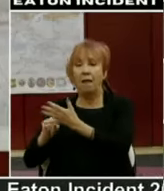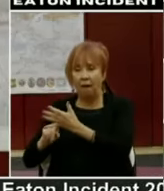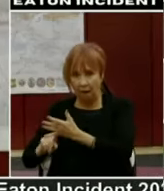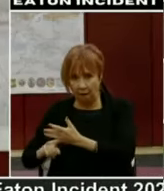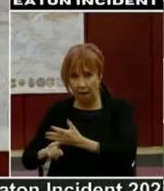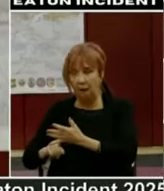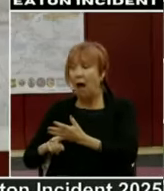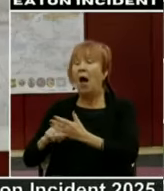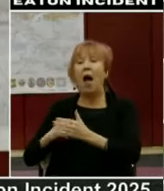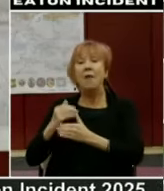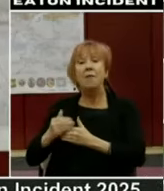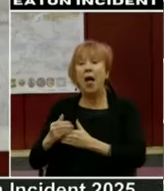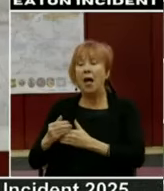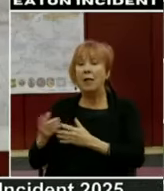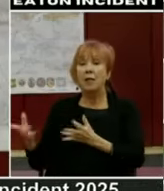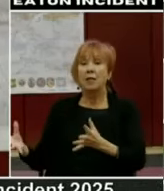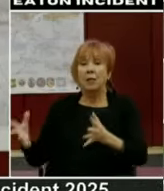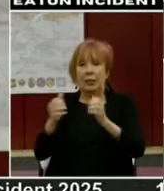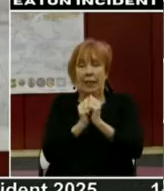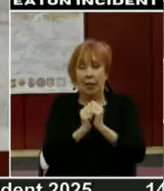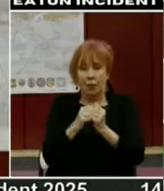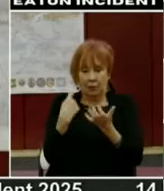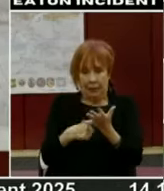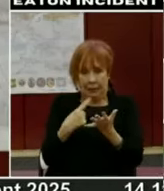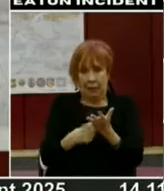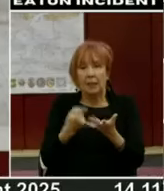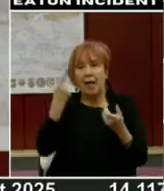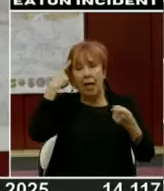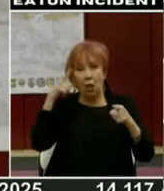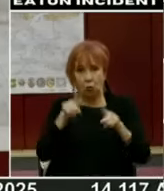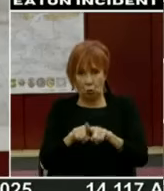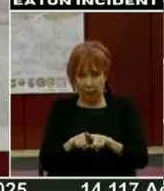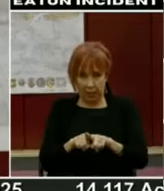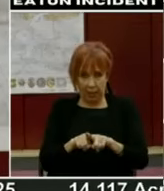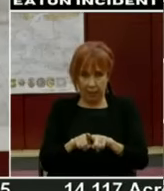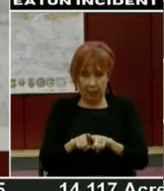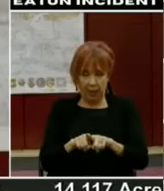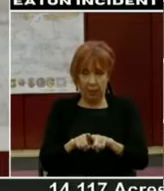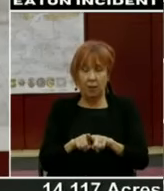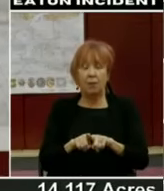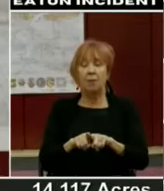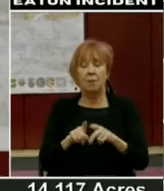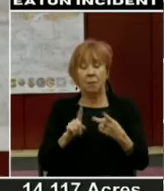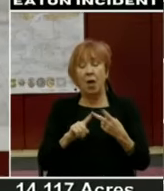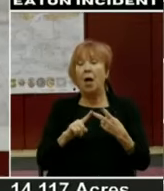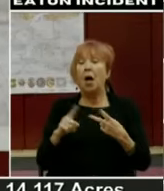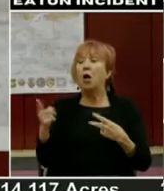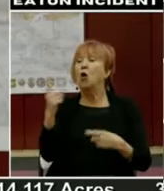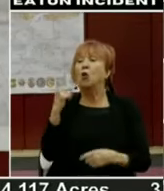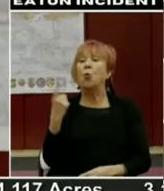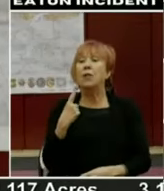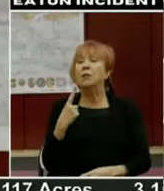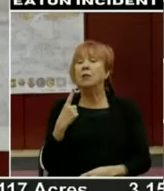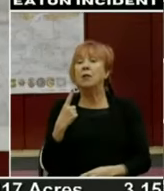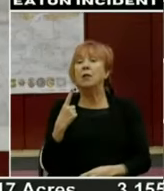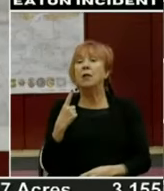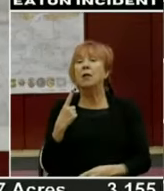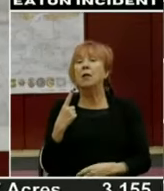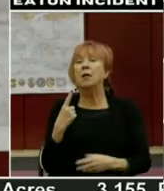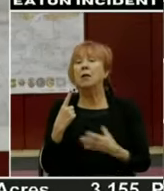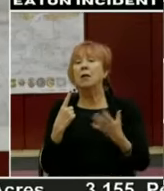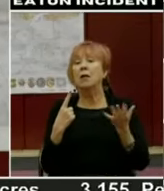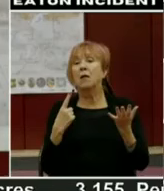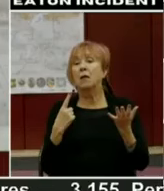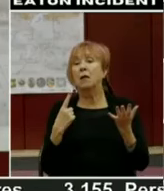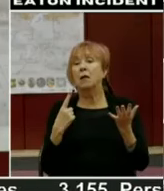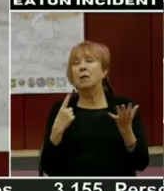made. And question was asked, what's the best place to search to see if your area is open